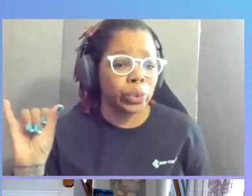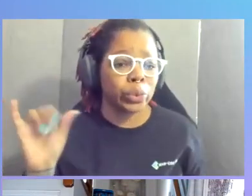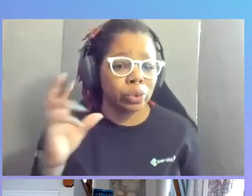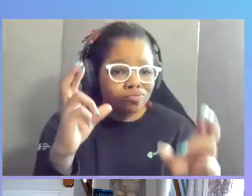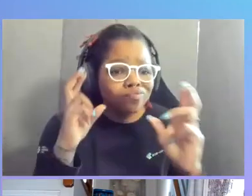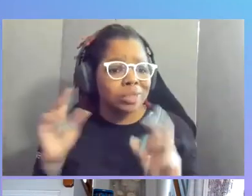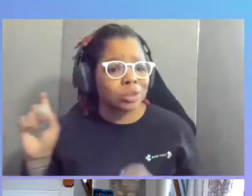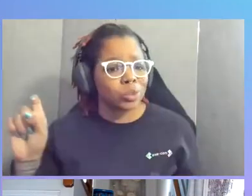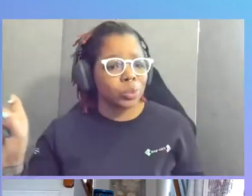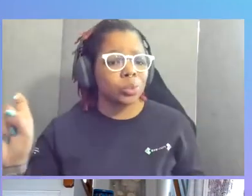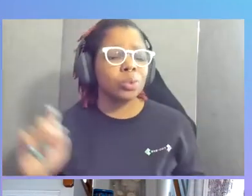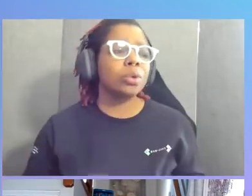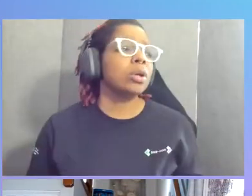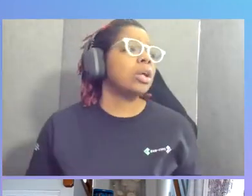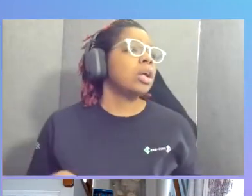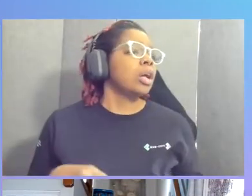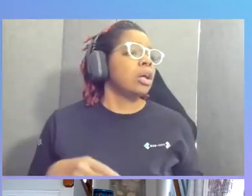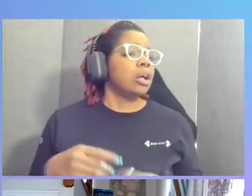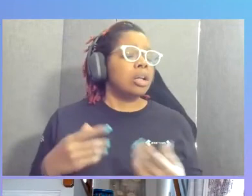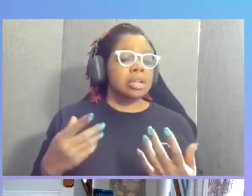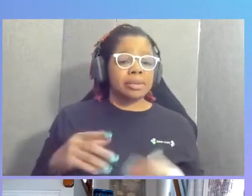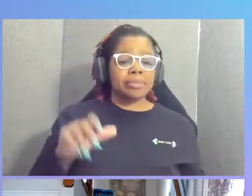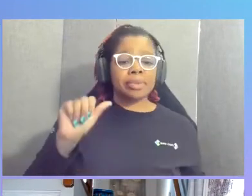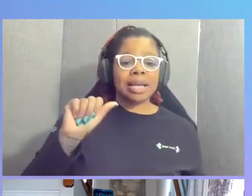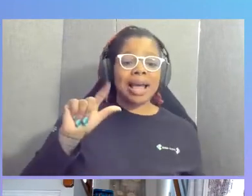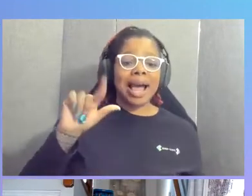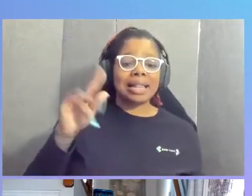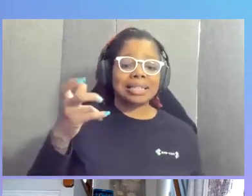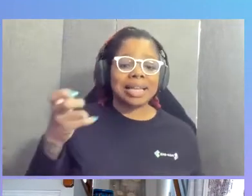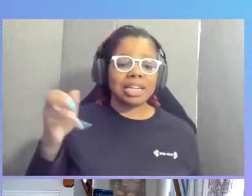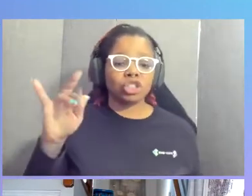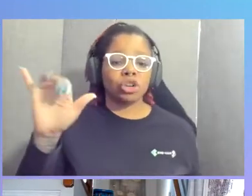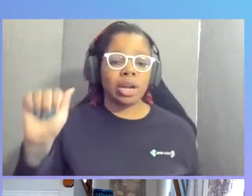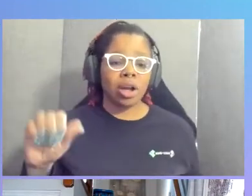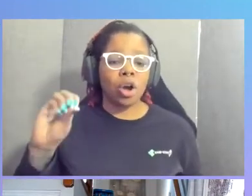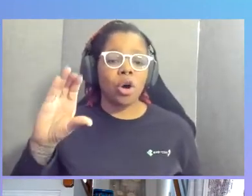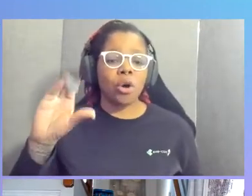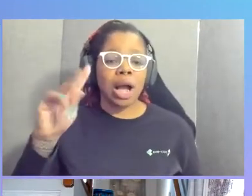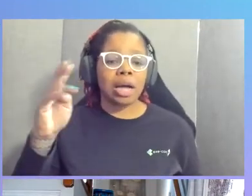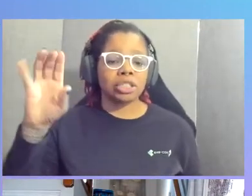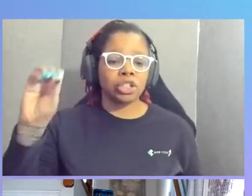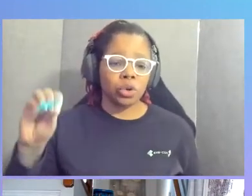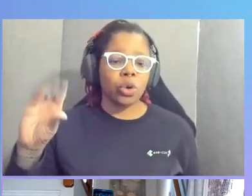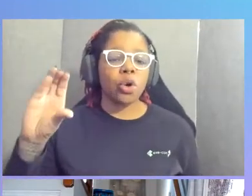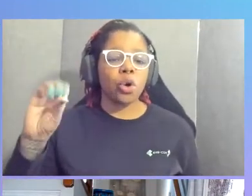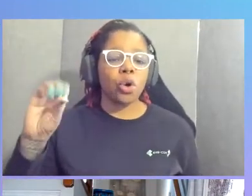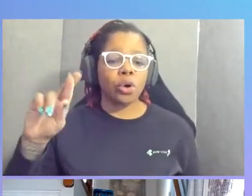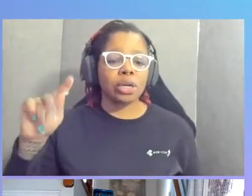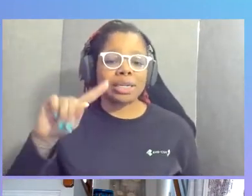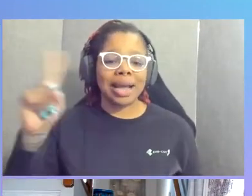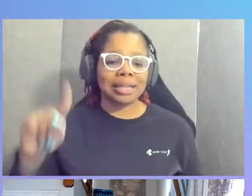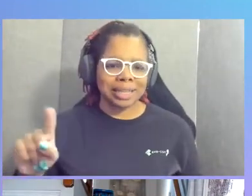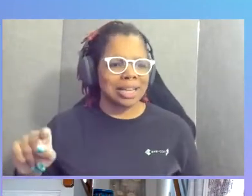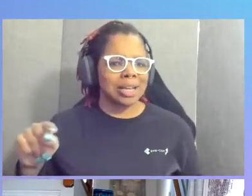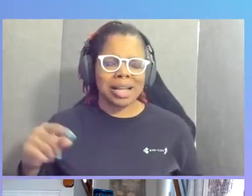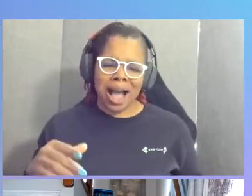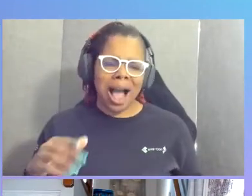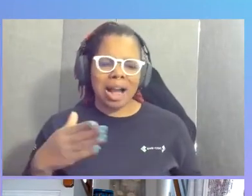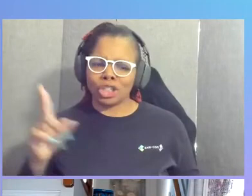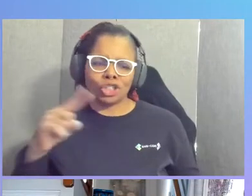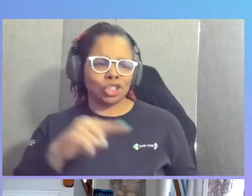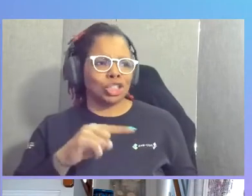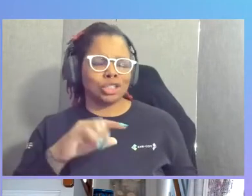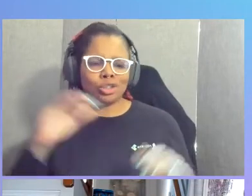I could go on about this, but here is Alexandria Ocasio-Cortez giving her take on it, and she has to do this at a much higher level than I ever